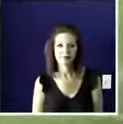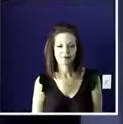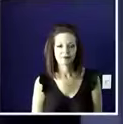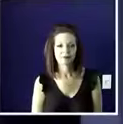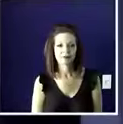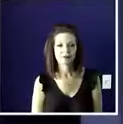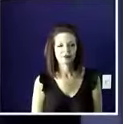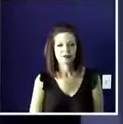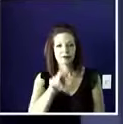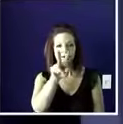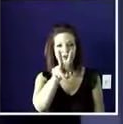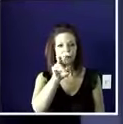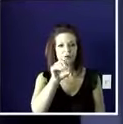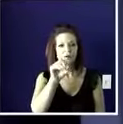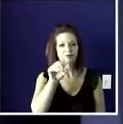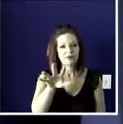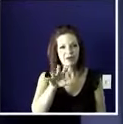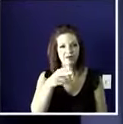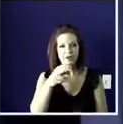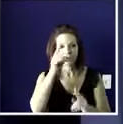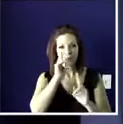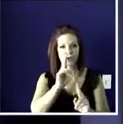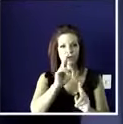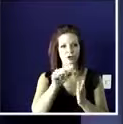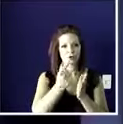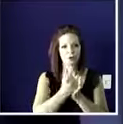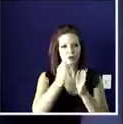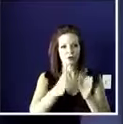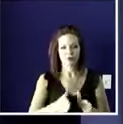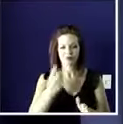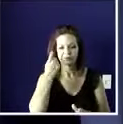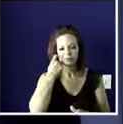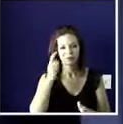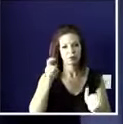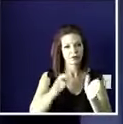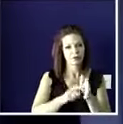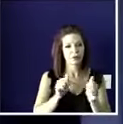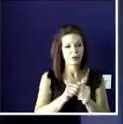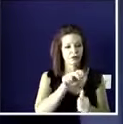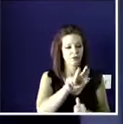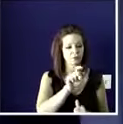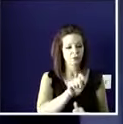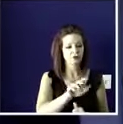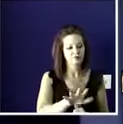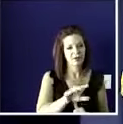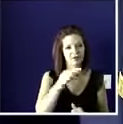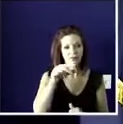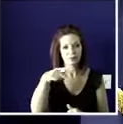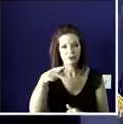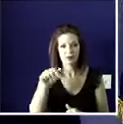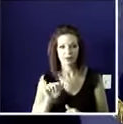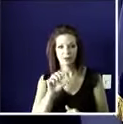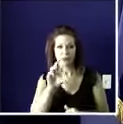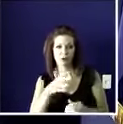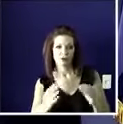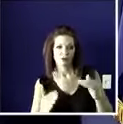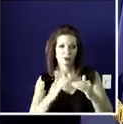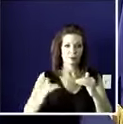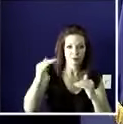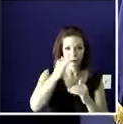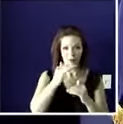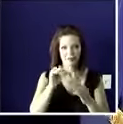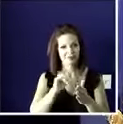There are 205 honor graduates that we just recognized with 3.5 GPAs or better in this class. That's another example